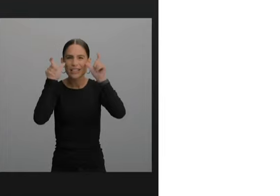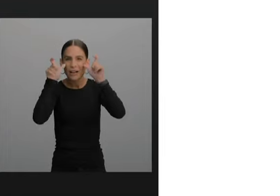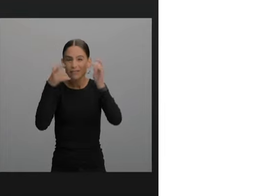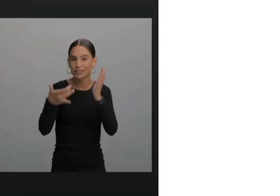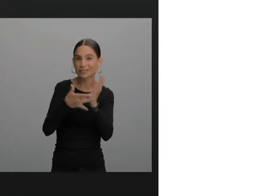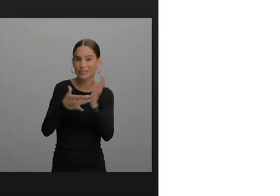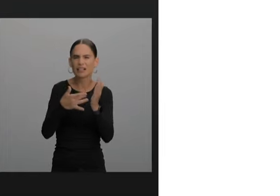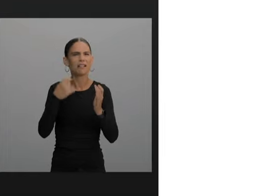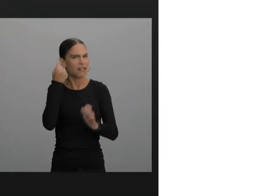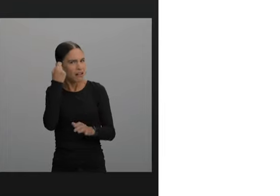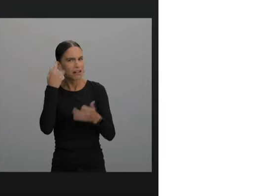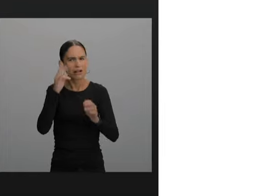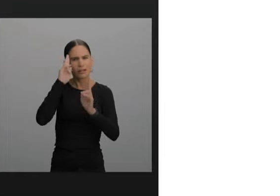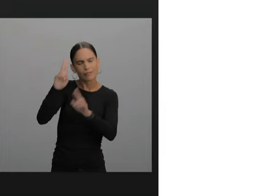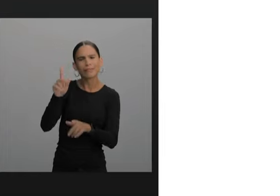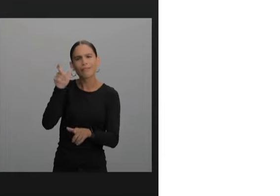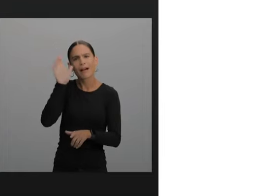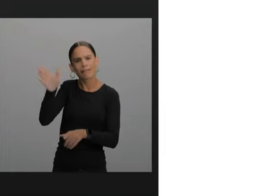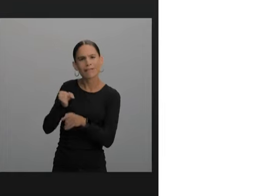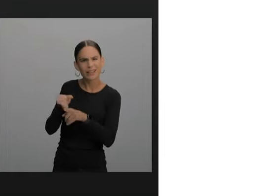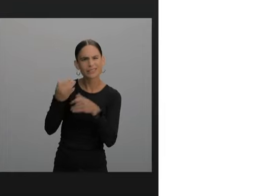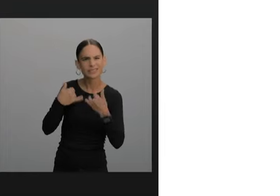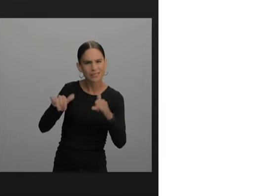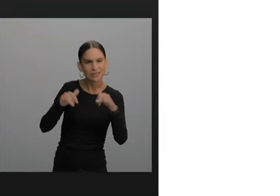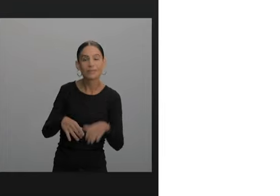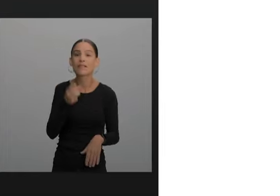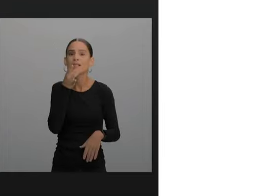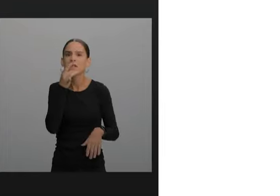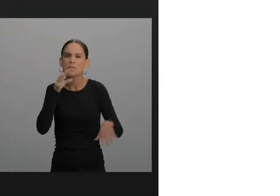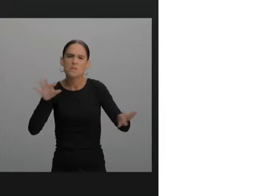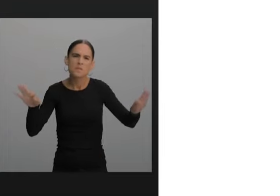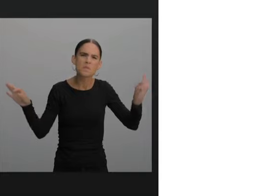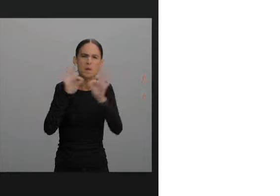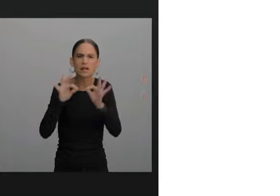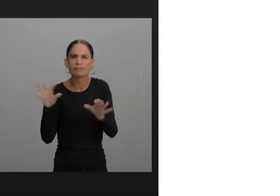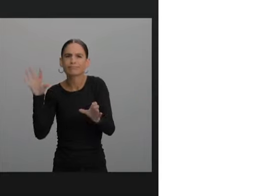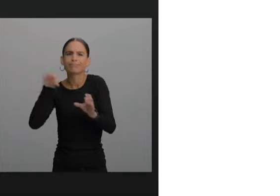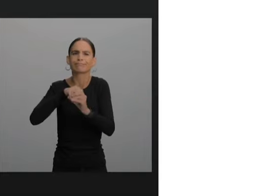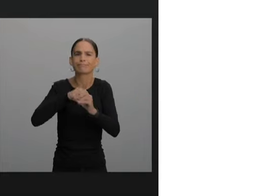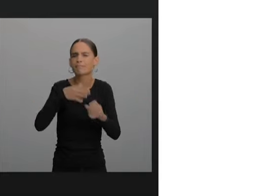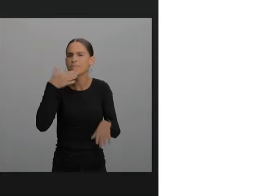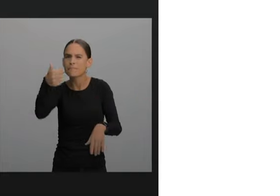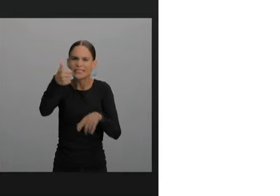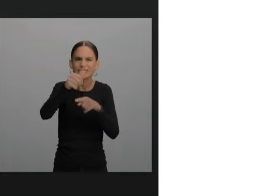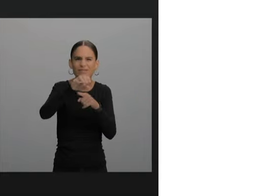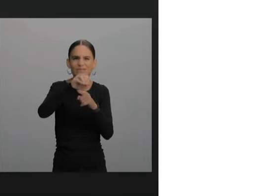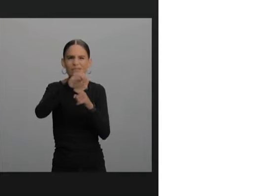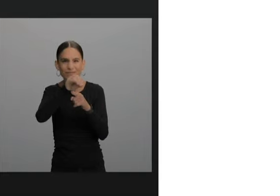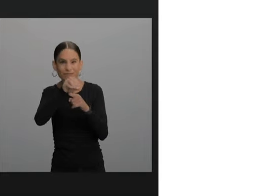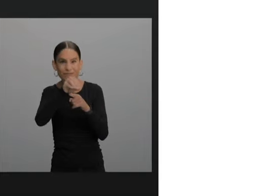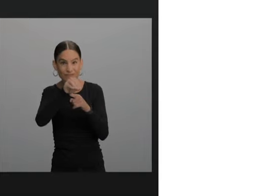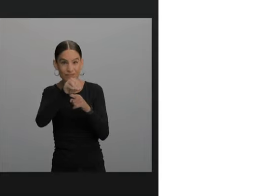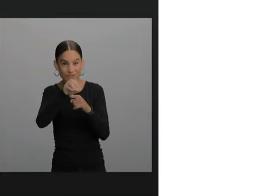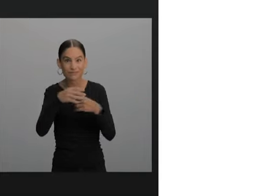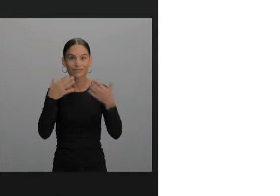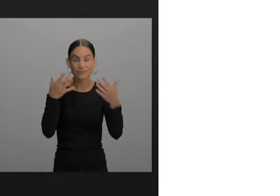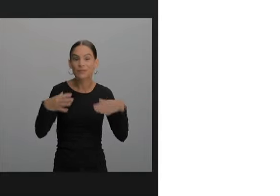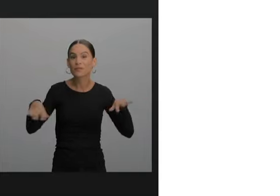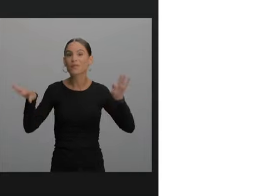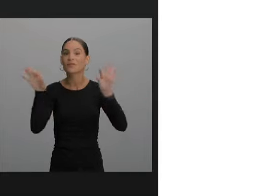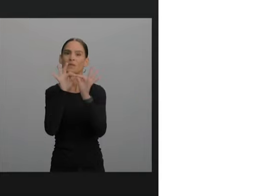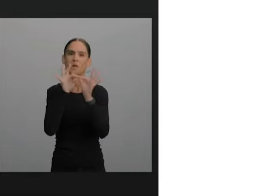of photography. Lighting is a fundamental part of getting the best shot possible. True. It plays such an important role